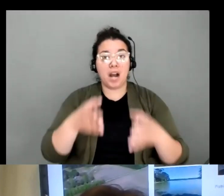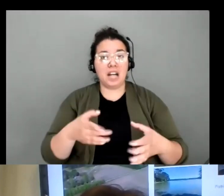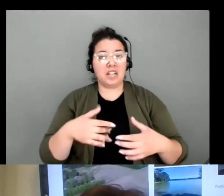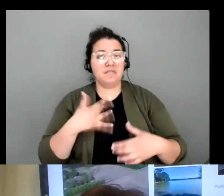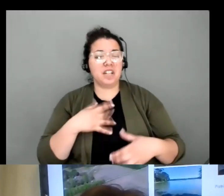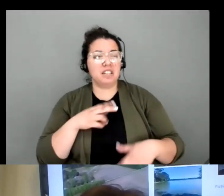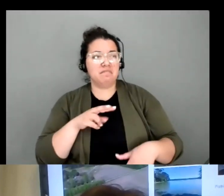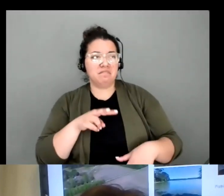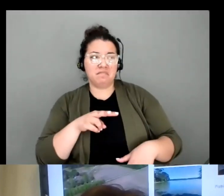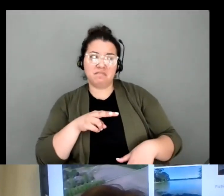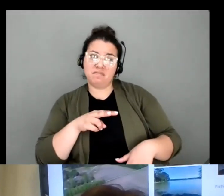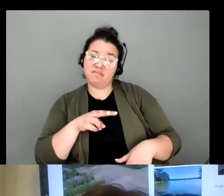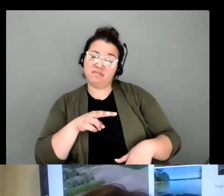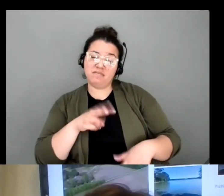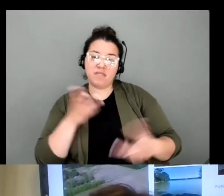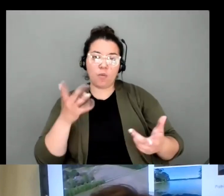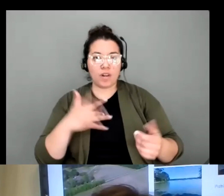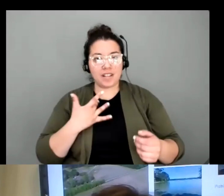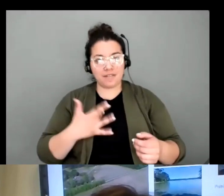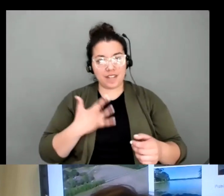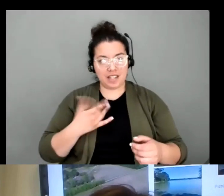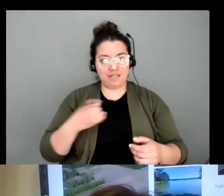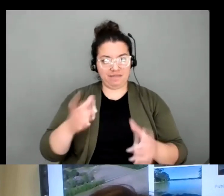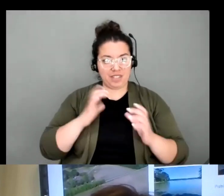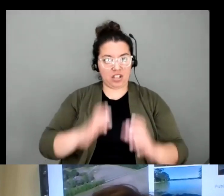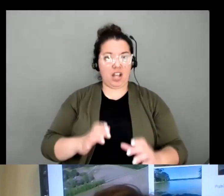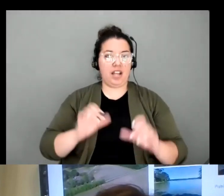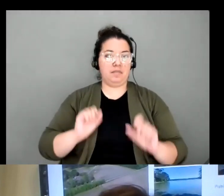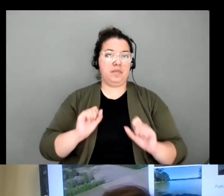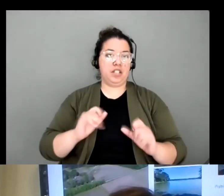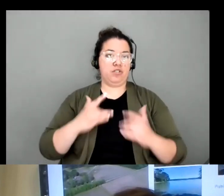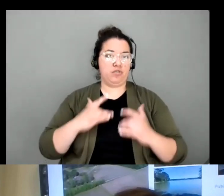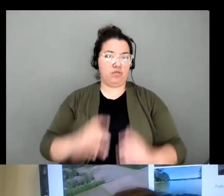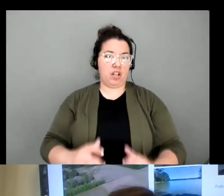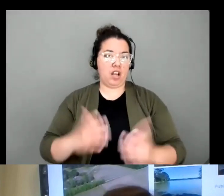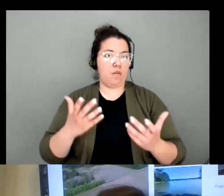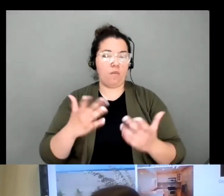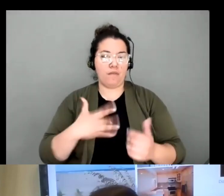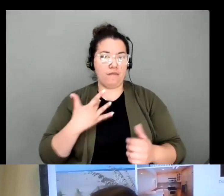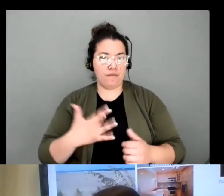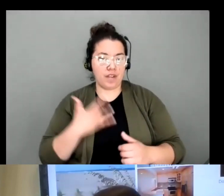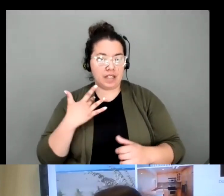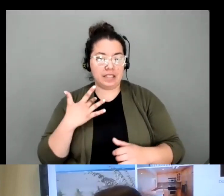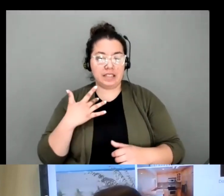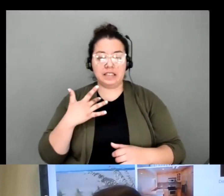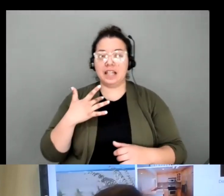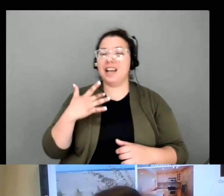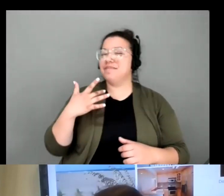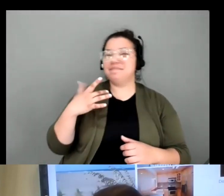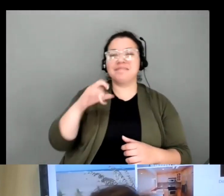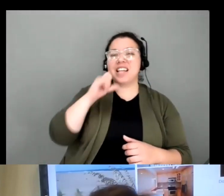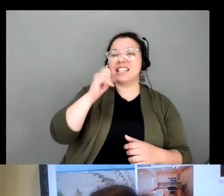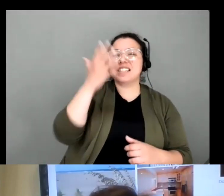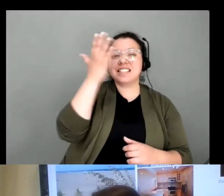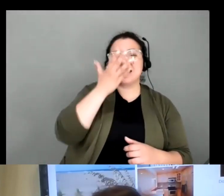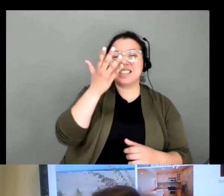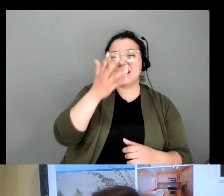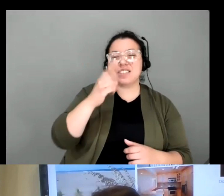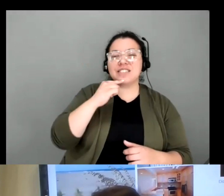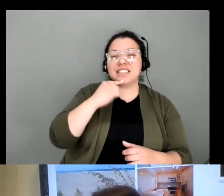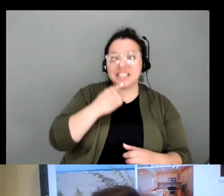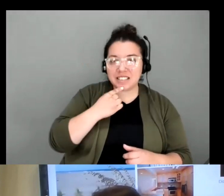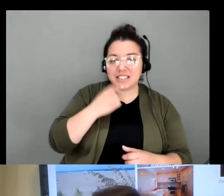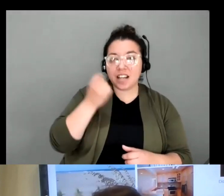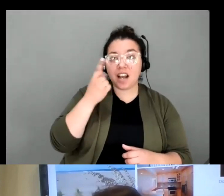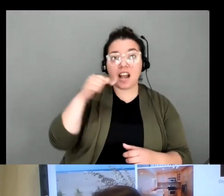your client? Colby, what would that say to them if that's how you wrote them? It doesn't look serious, and they are making the